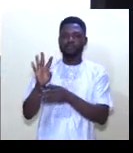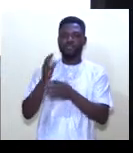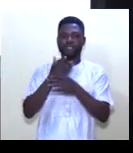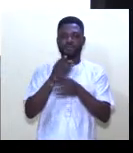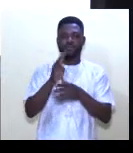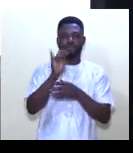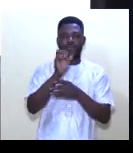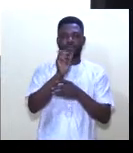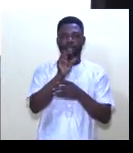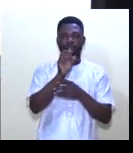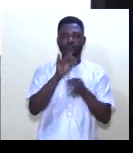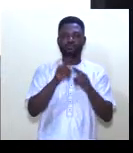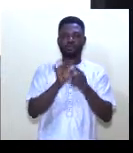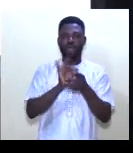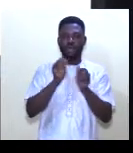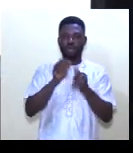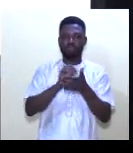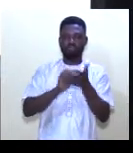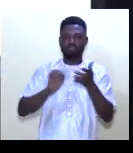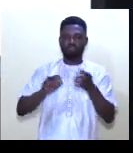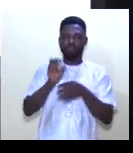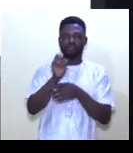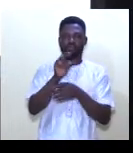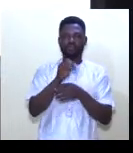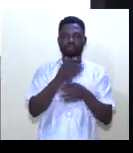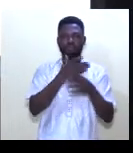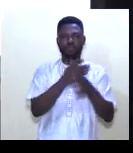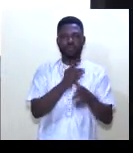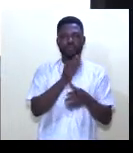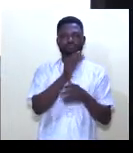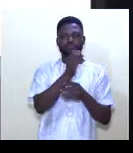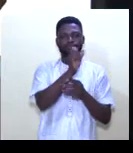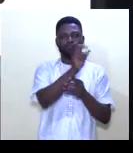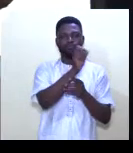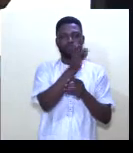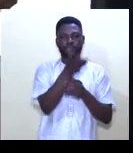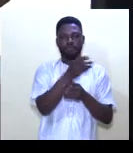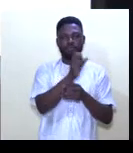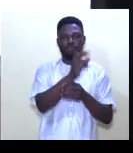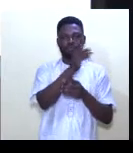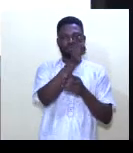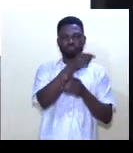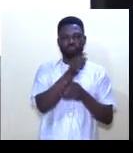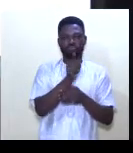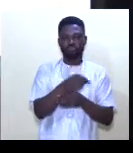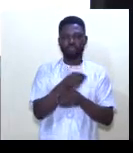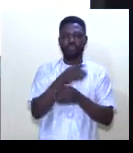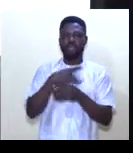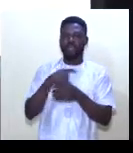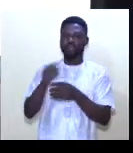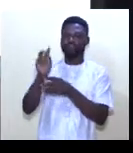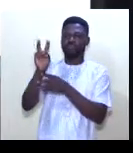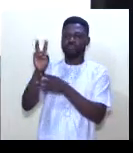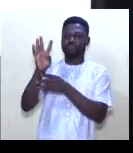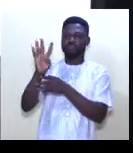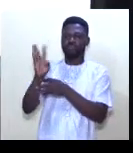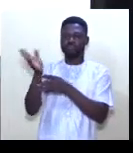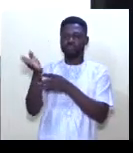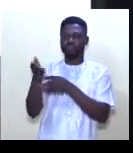24. Now I have to divide by 12 so that I can get rid of this 12. So I divide this side by 12 as well. 12 cancels